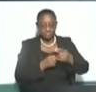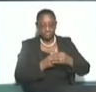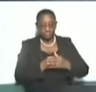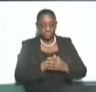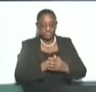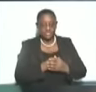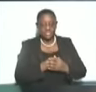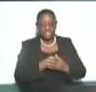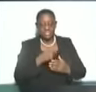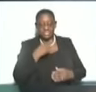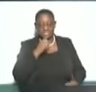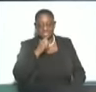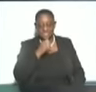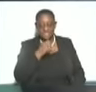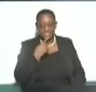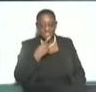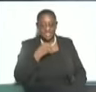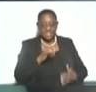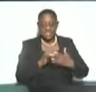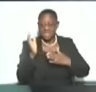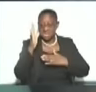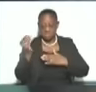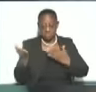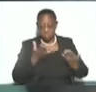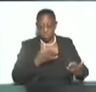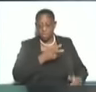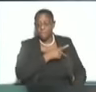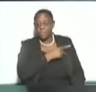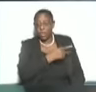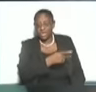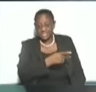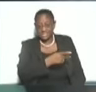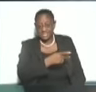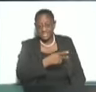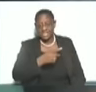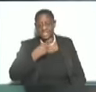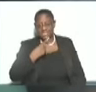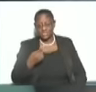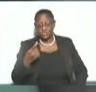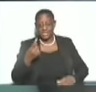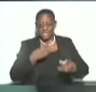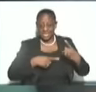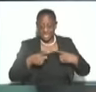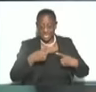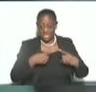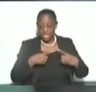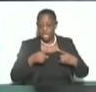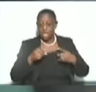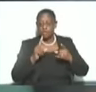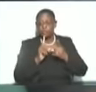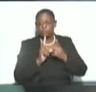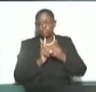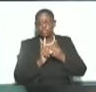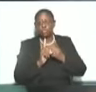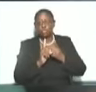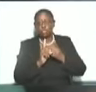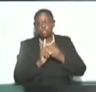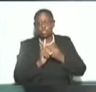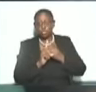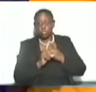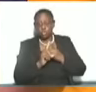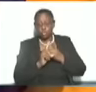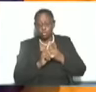politics side of it, he never brought it home. When it came to us, it was just us. Obi Sherrill, affectionately known as